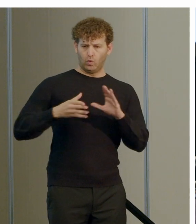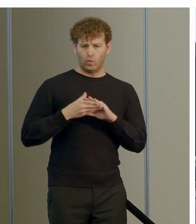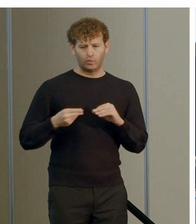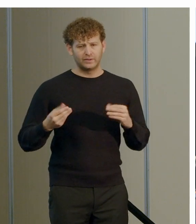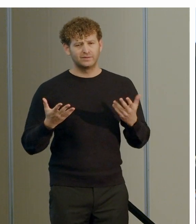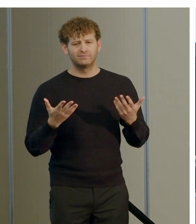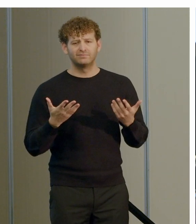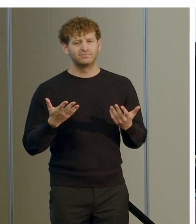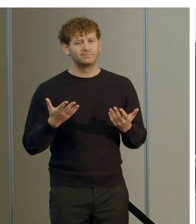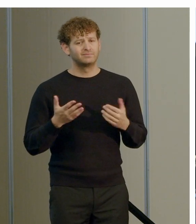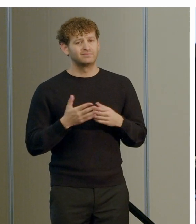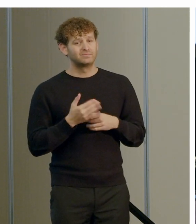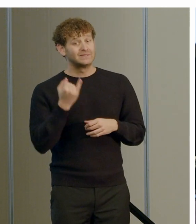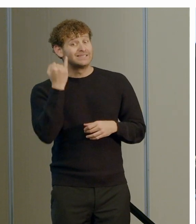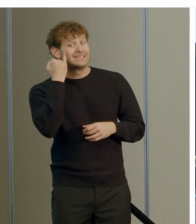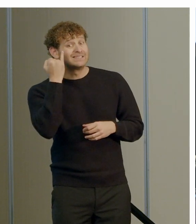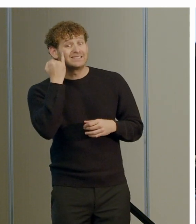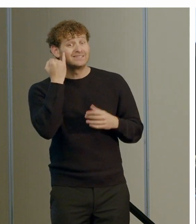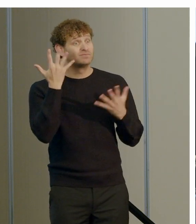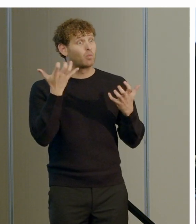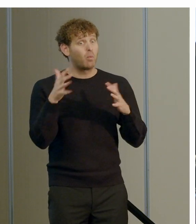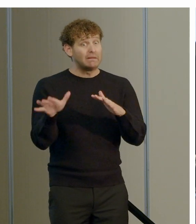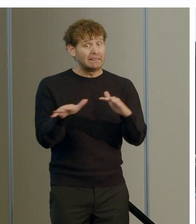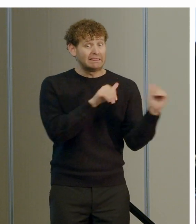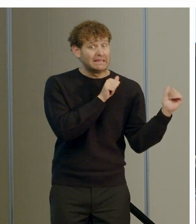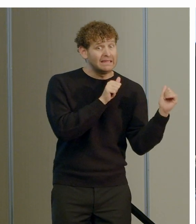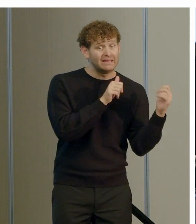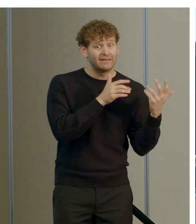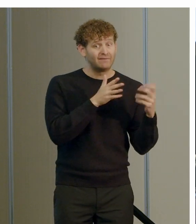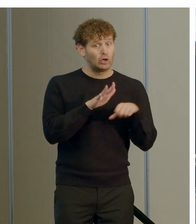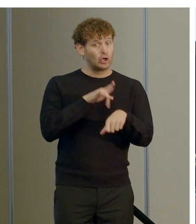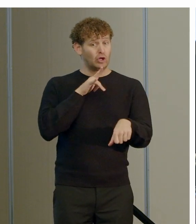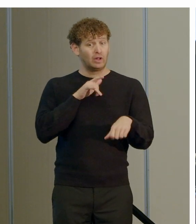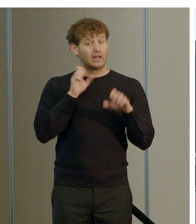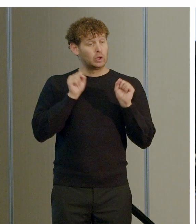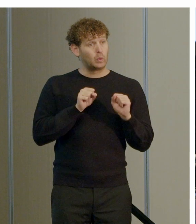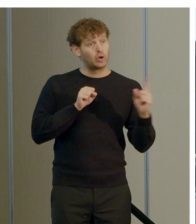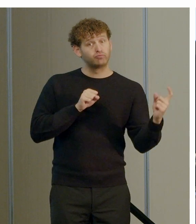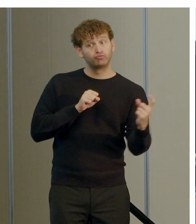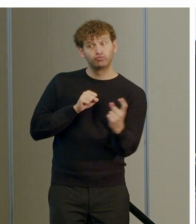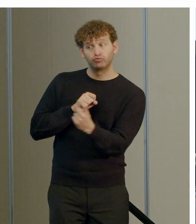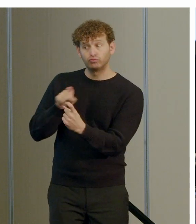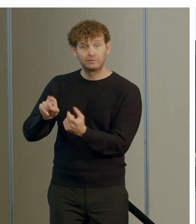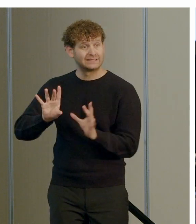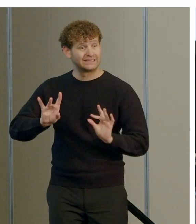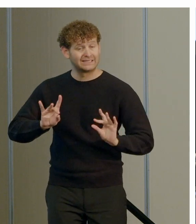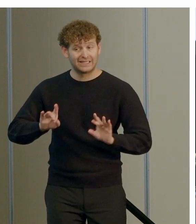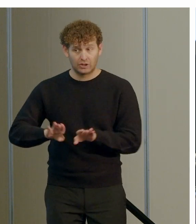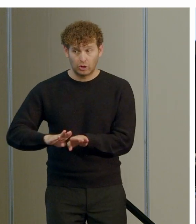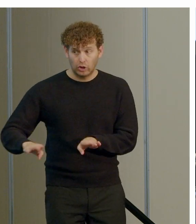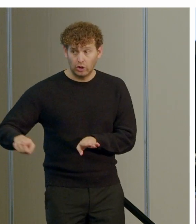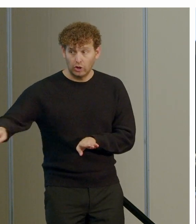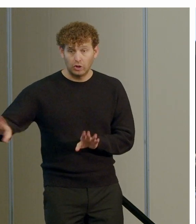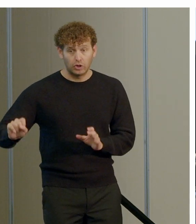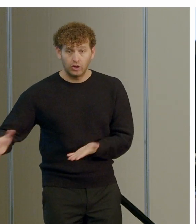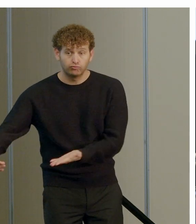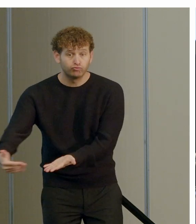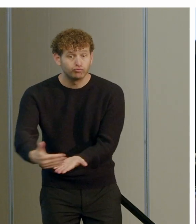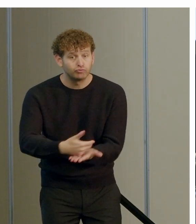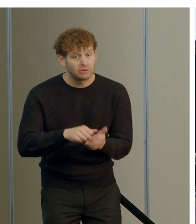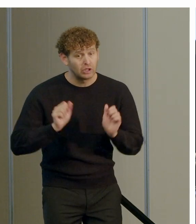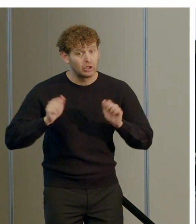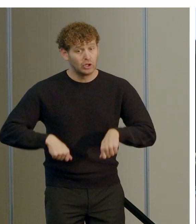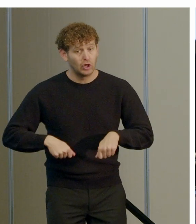NASA swag that I have at the end of the stage, right down here, please do so. I'm sure you would have a good reason for exiting what's going to be